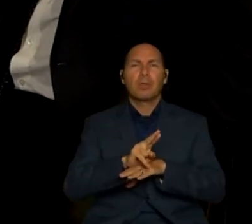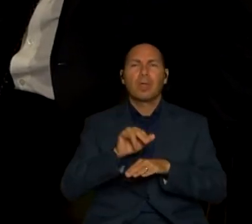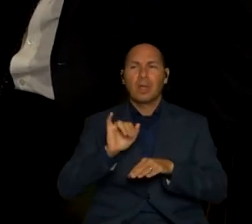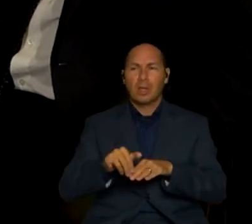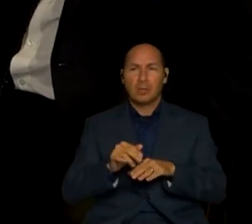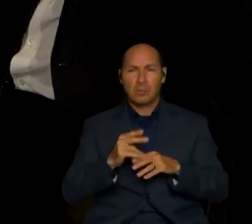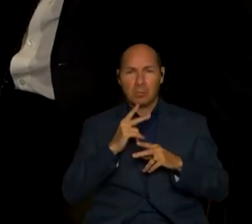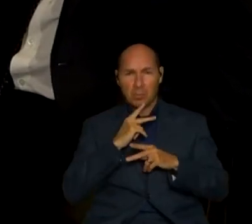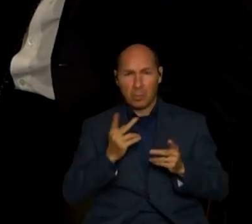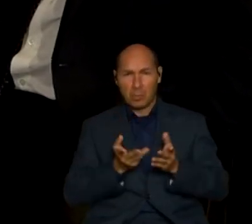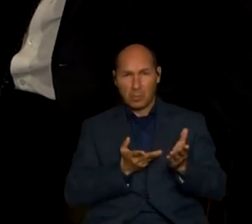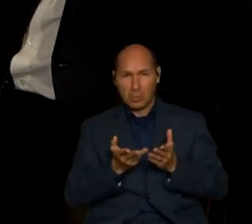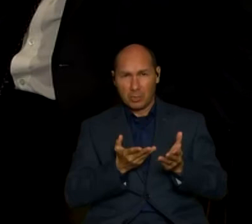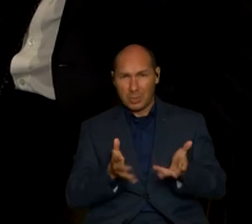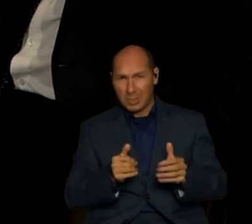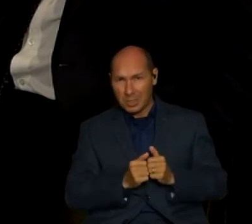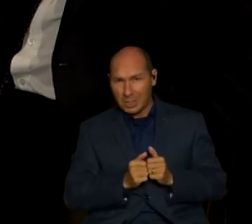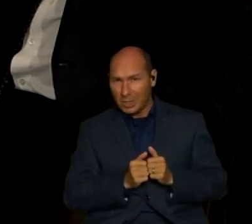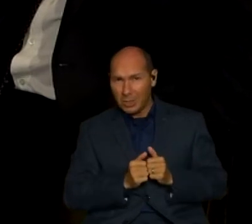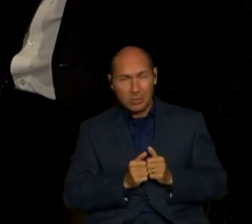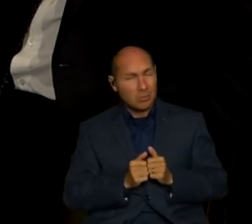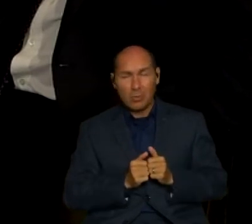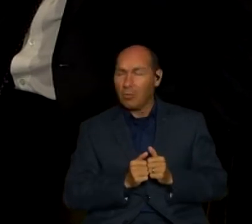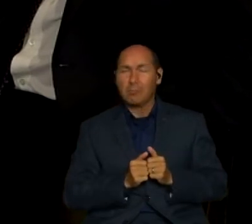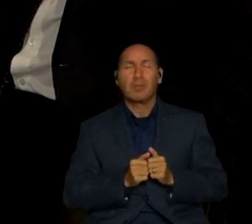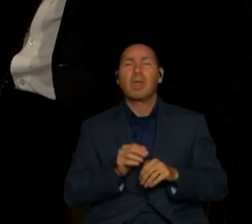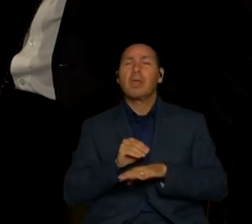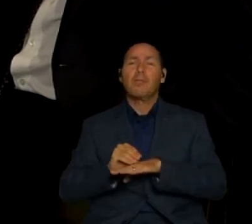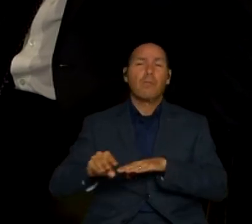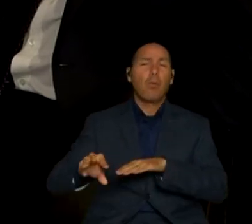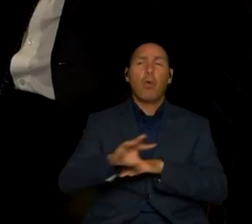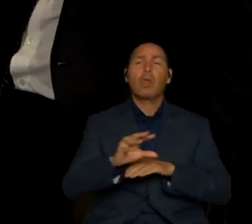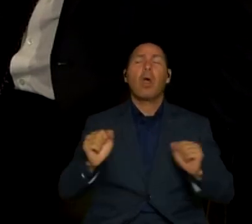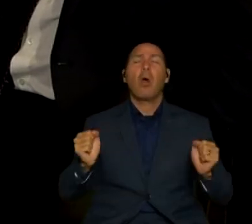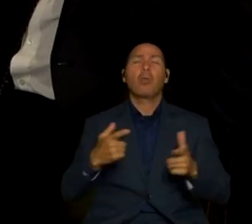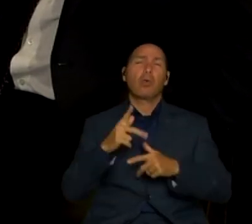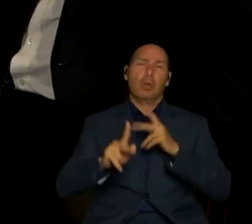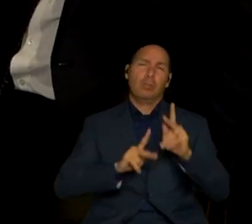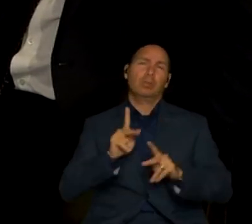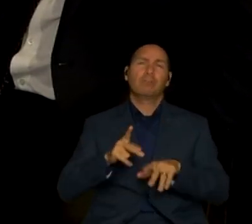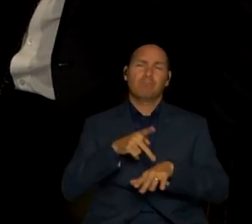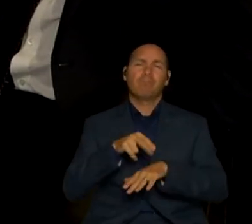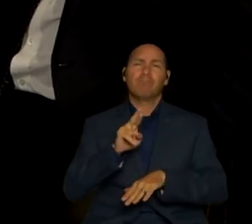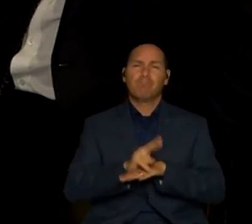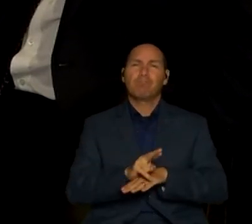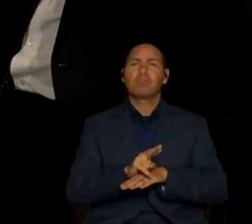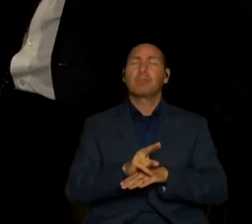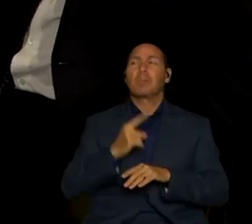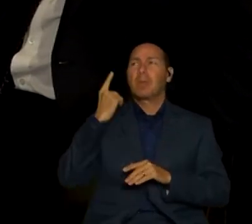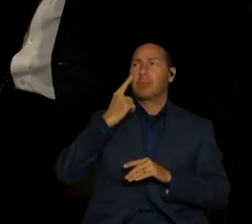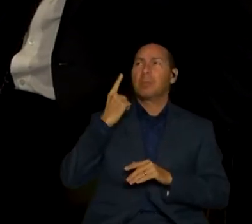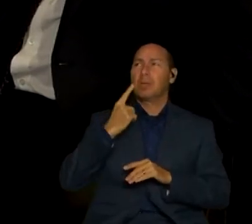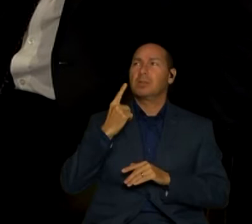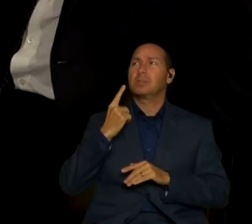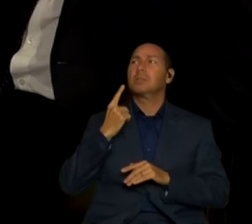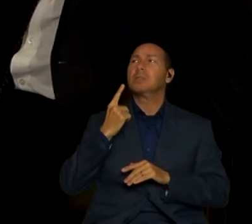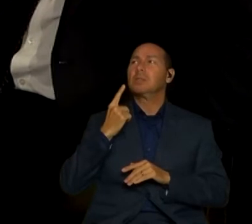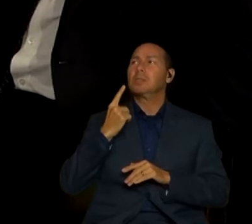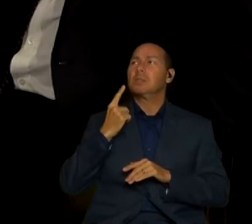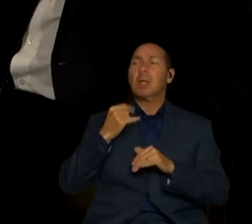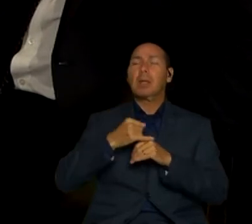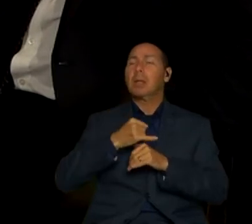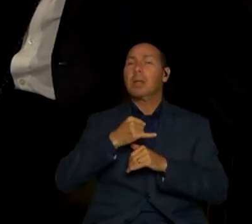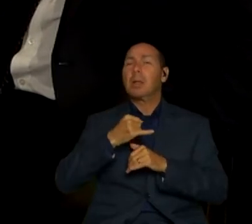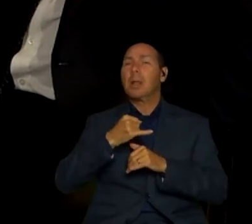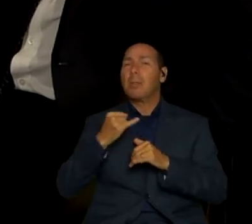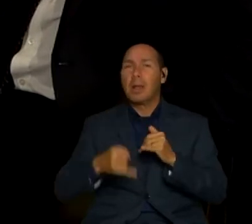public service. This affects all people within Puerto Rico, and I think that at the end of the day, we will have a better government than the